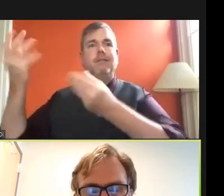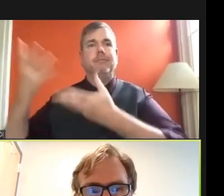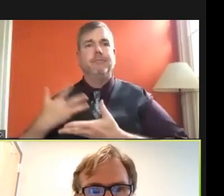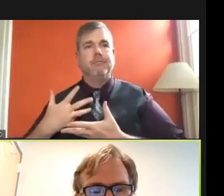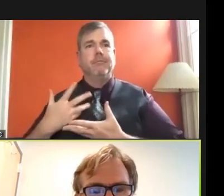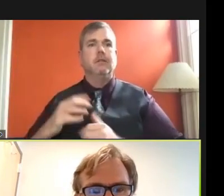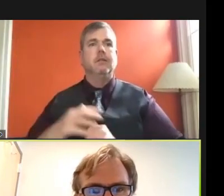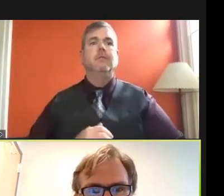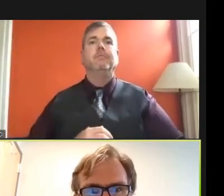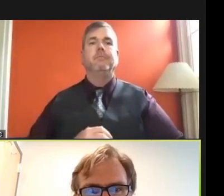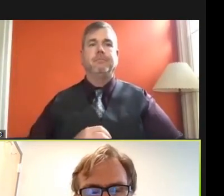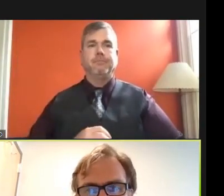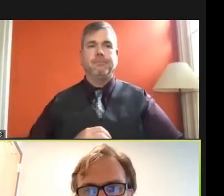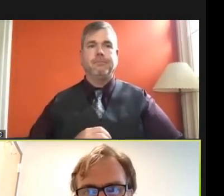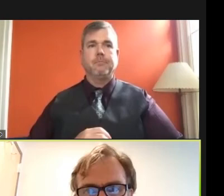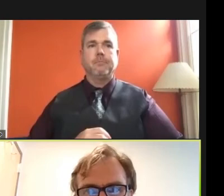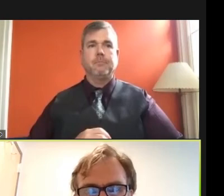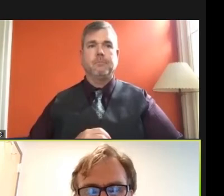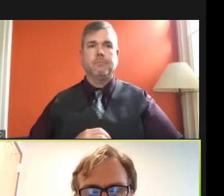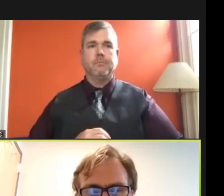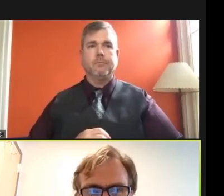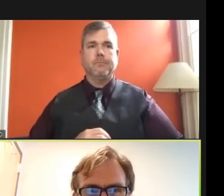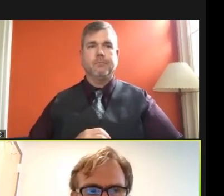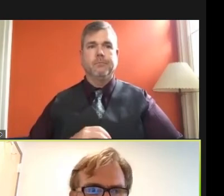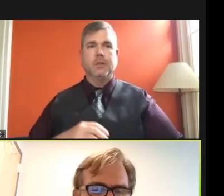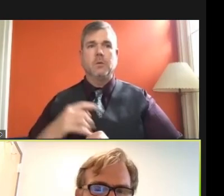keeping up with the contact tracing.